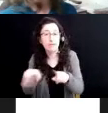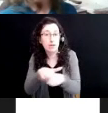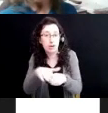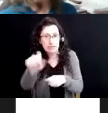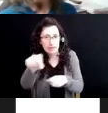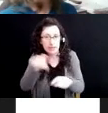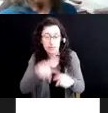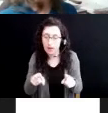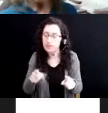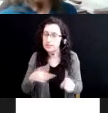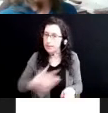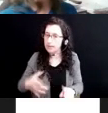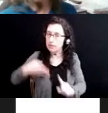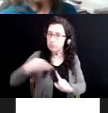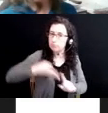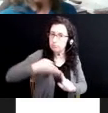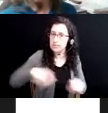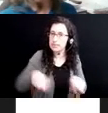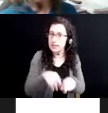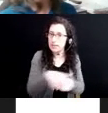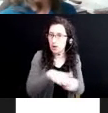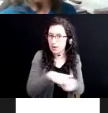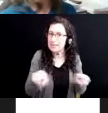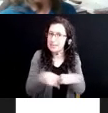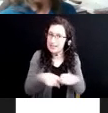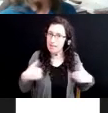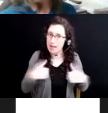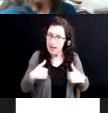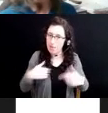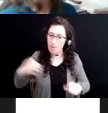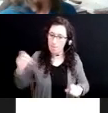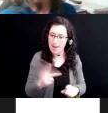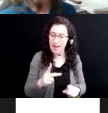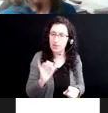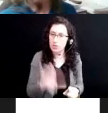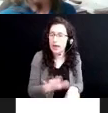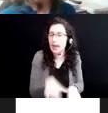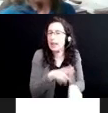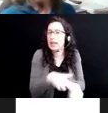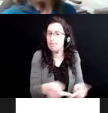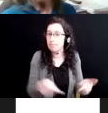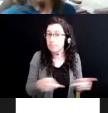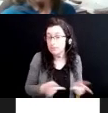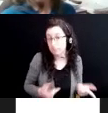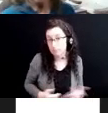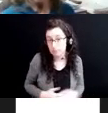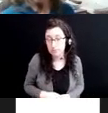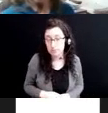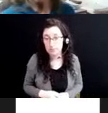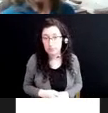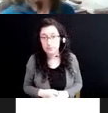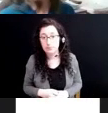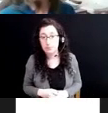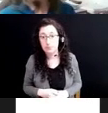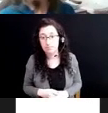the same animal will come back to its natal spot and use the